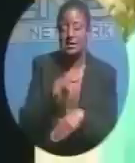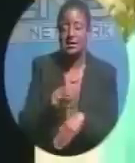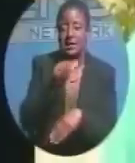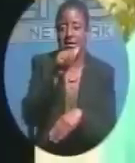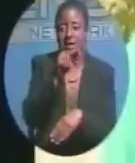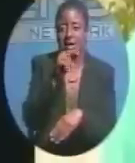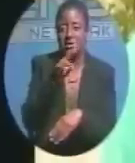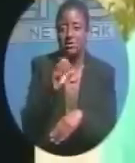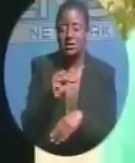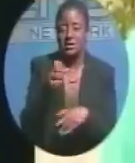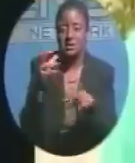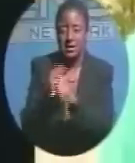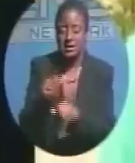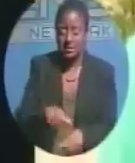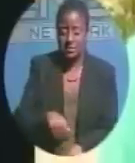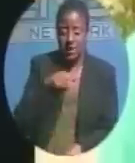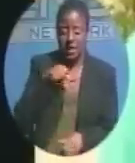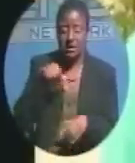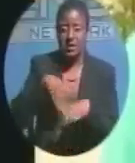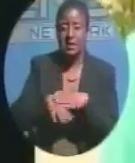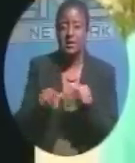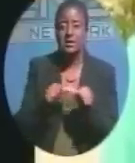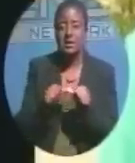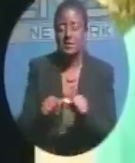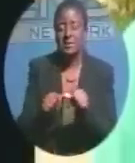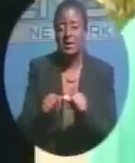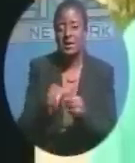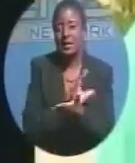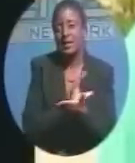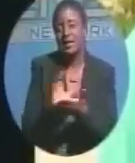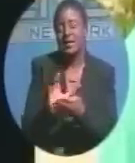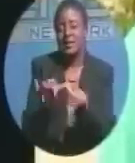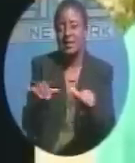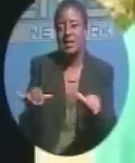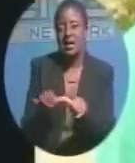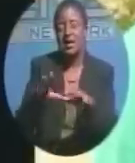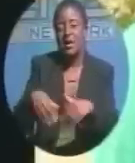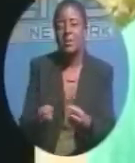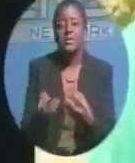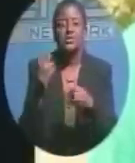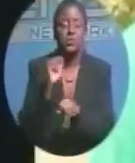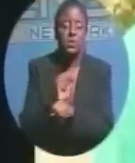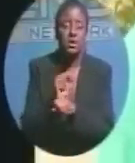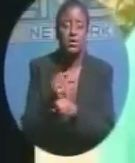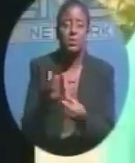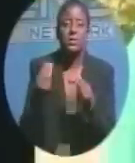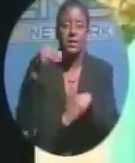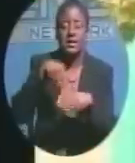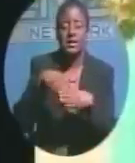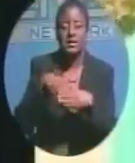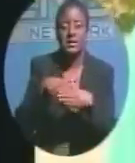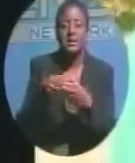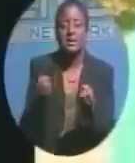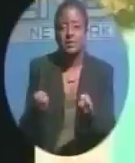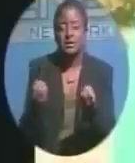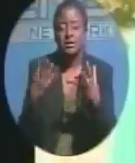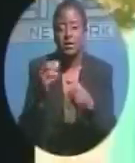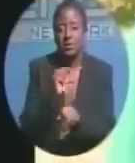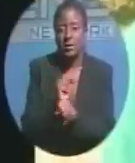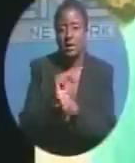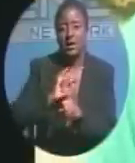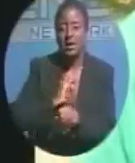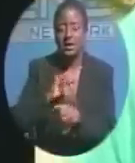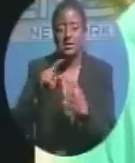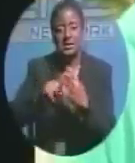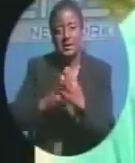yard. I do. How much work you put into keeping this yard like this? Oh, plenty work, plenty work. I started